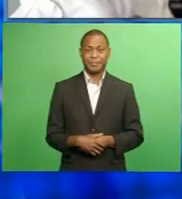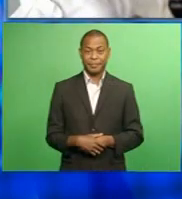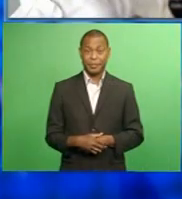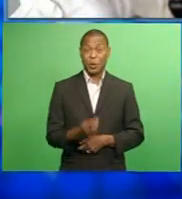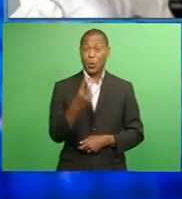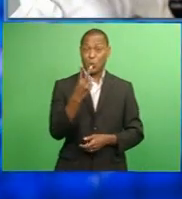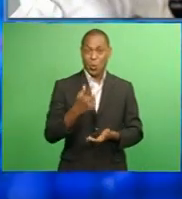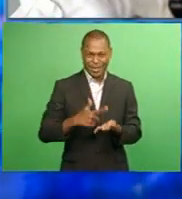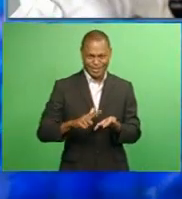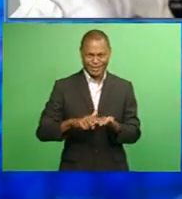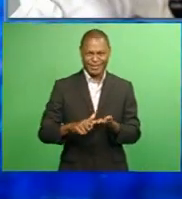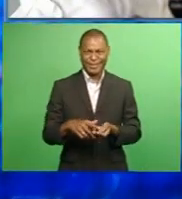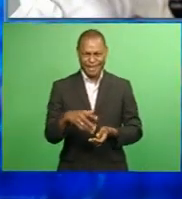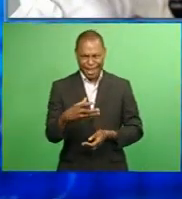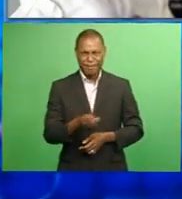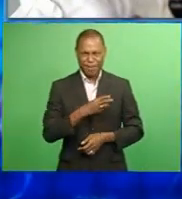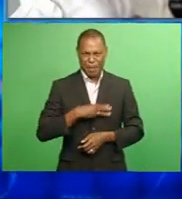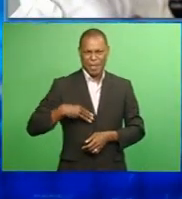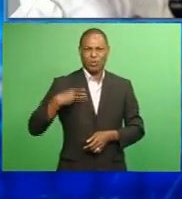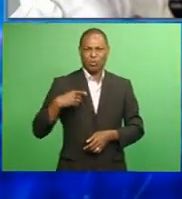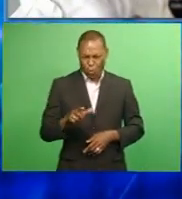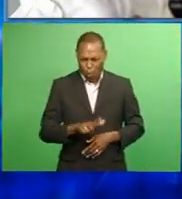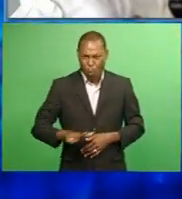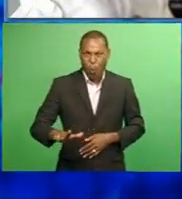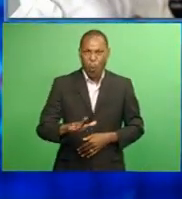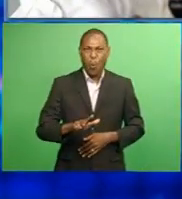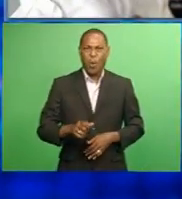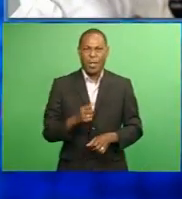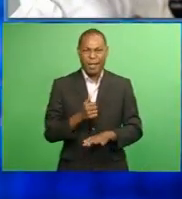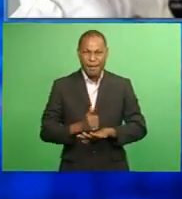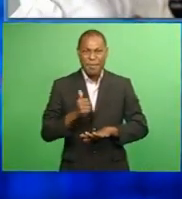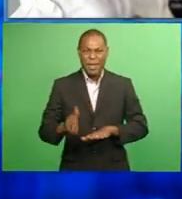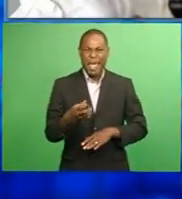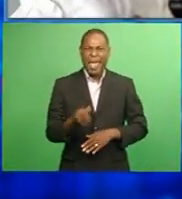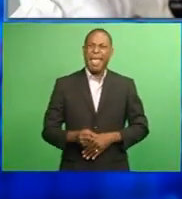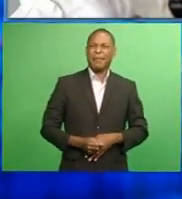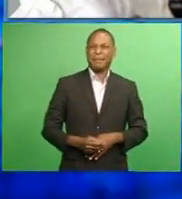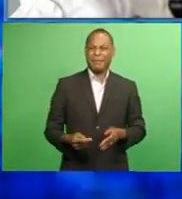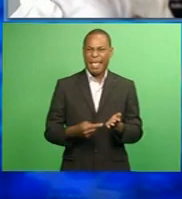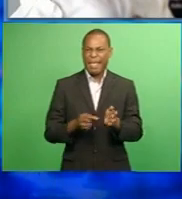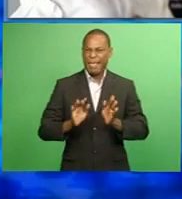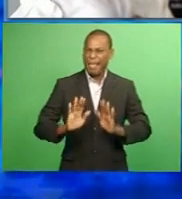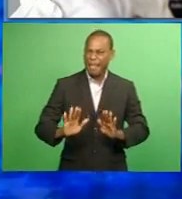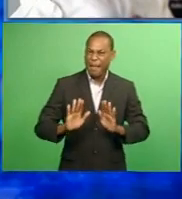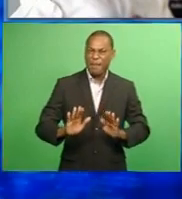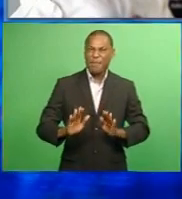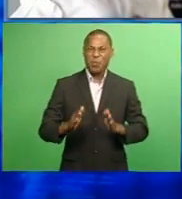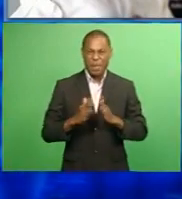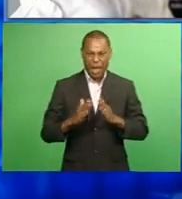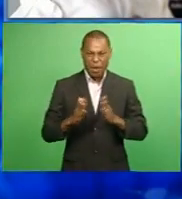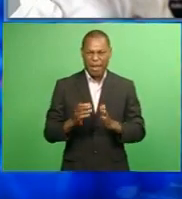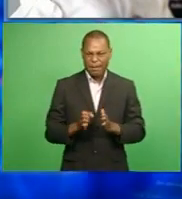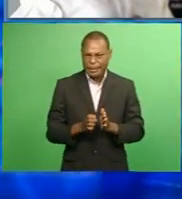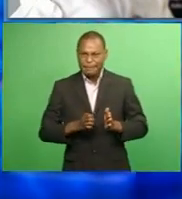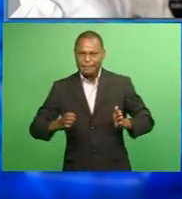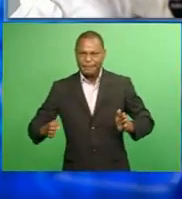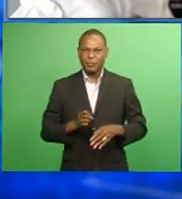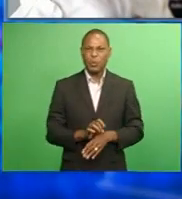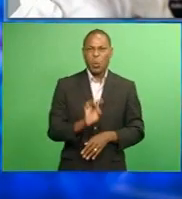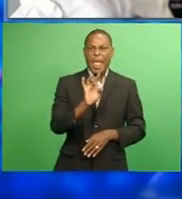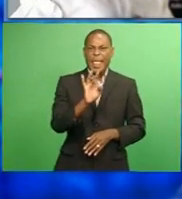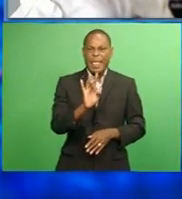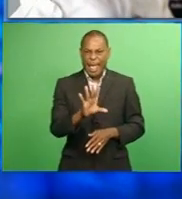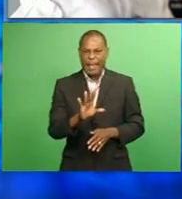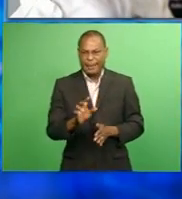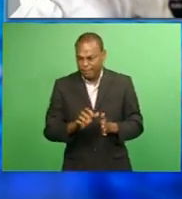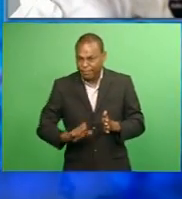Two leases have been acquired by the Ministry of Local Government to facilitate the Kurovo Town Centre extension. One is the 10-acre site adjacent